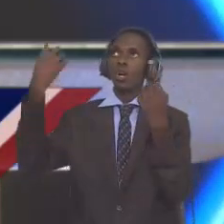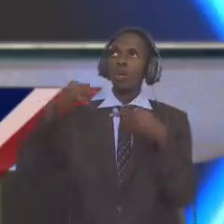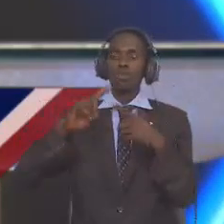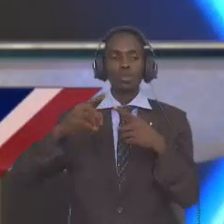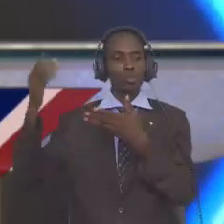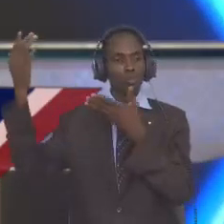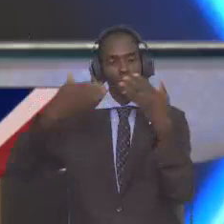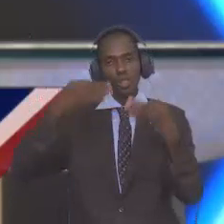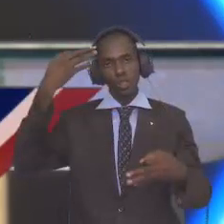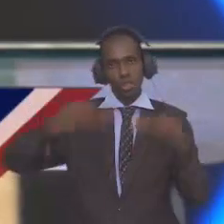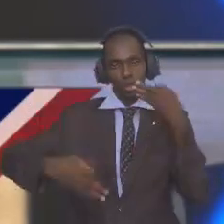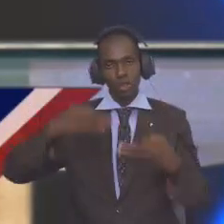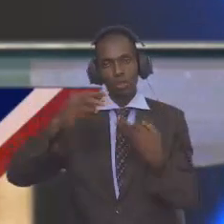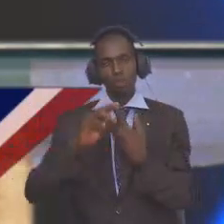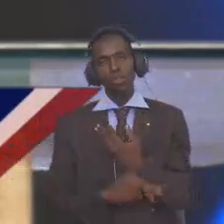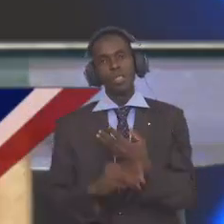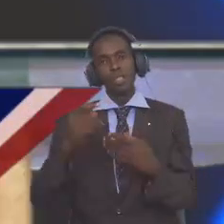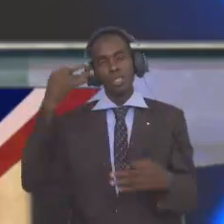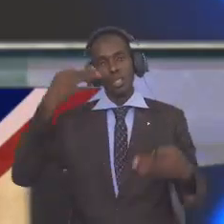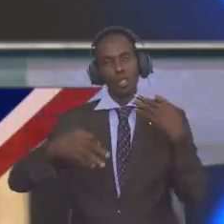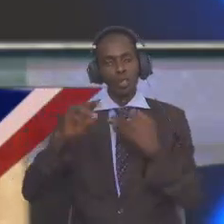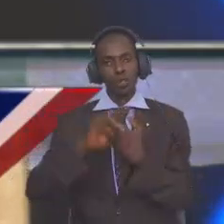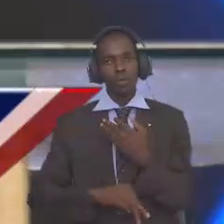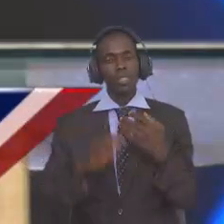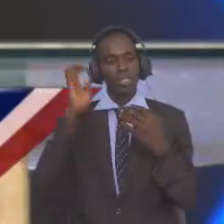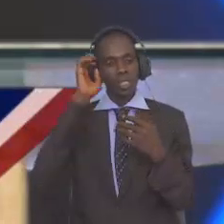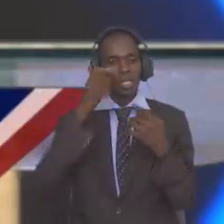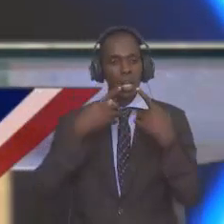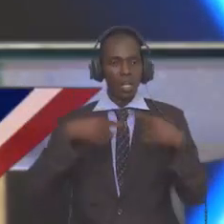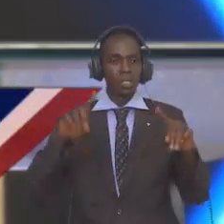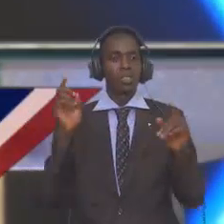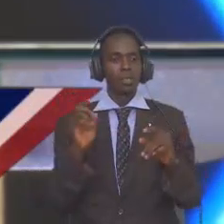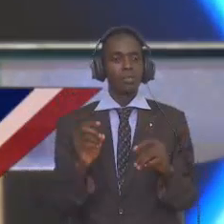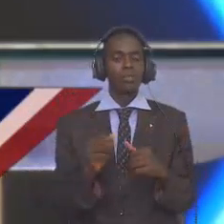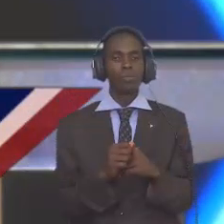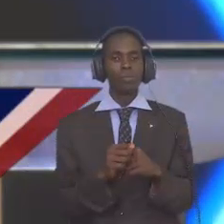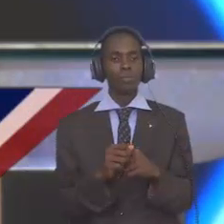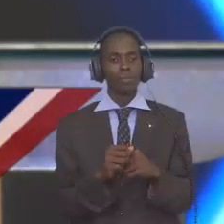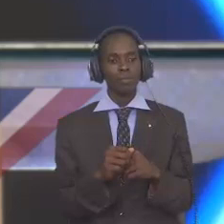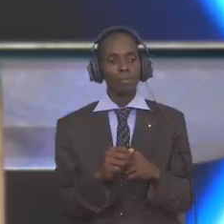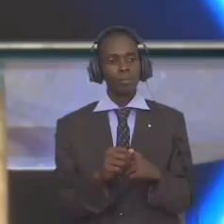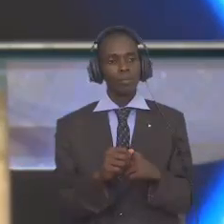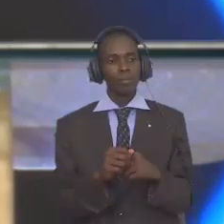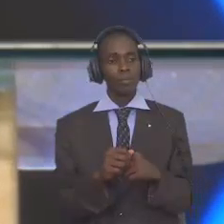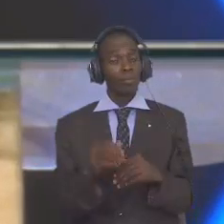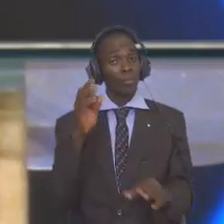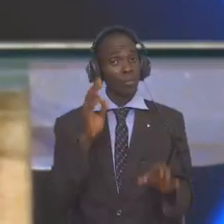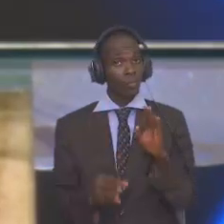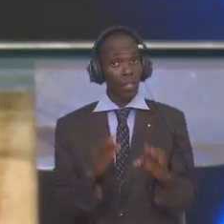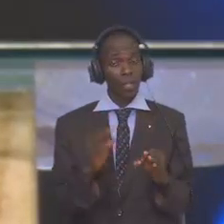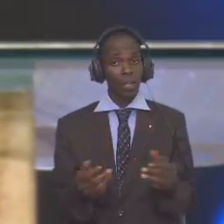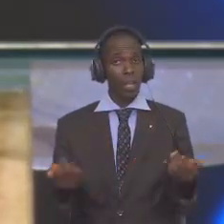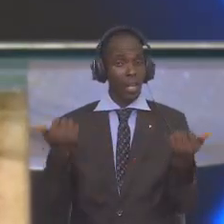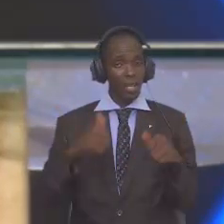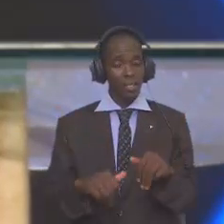execute judgment, the judgment denounced. Come back to that verse again. If any man